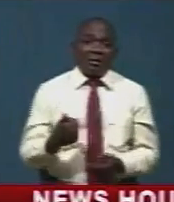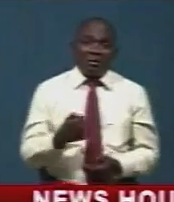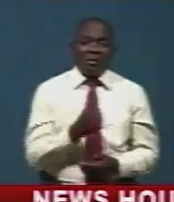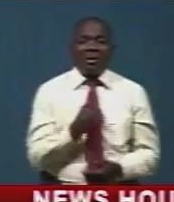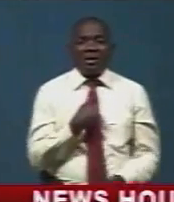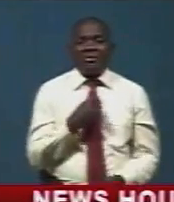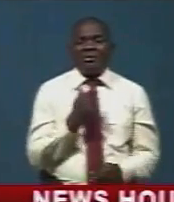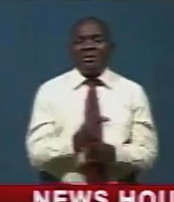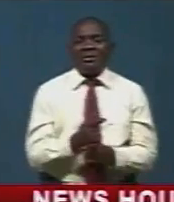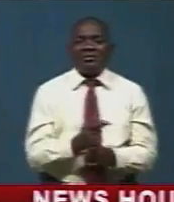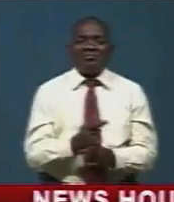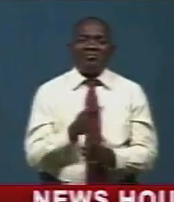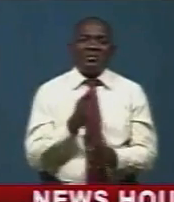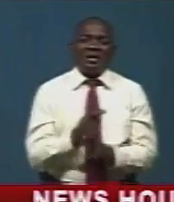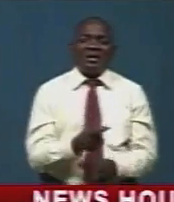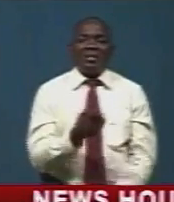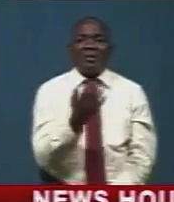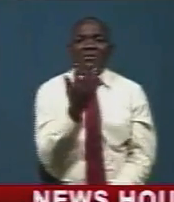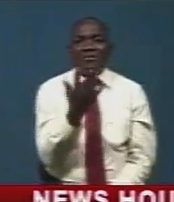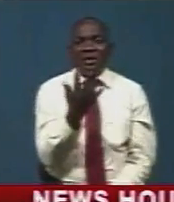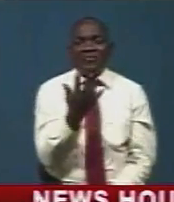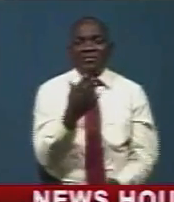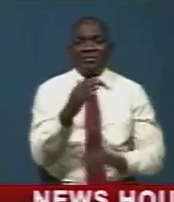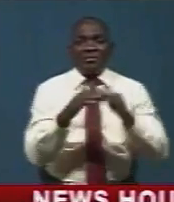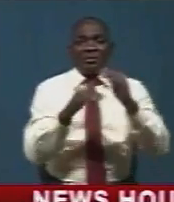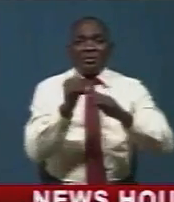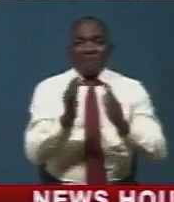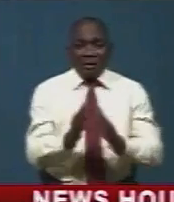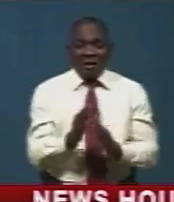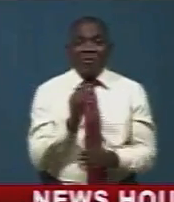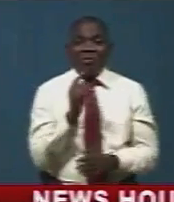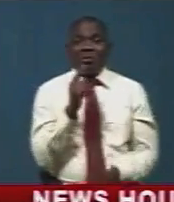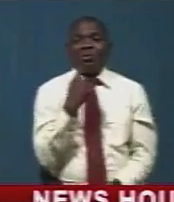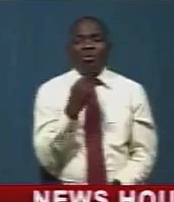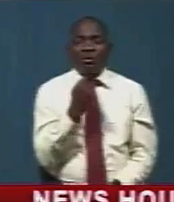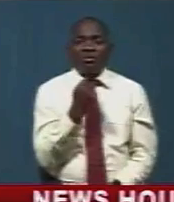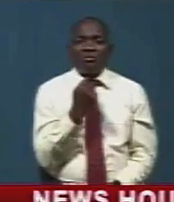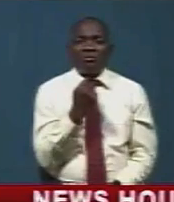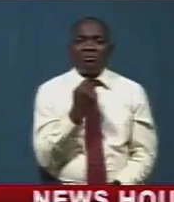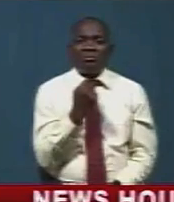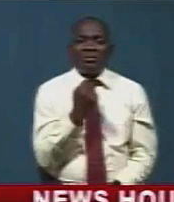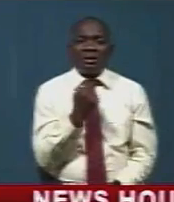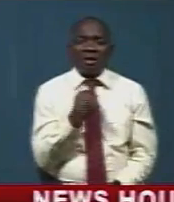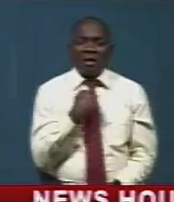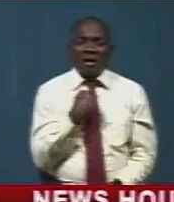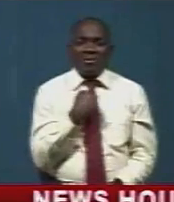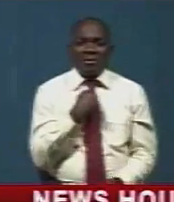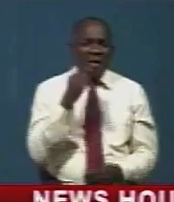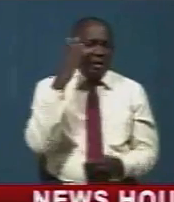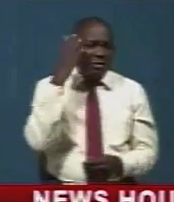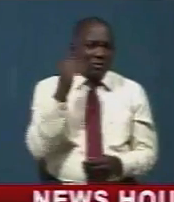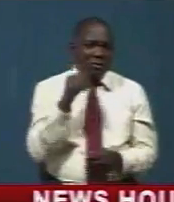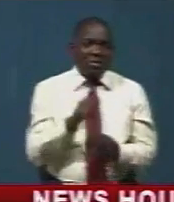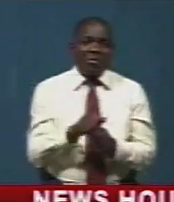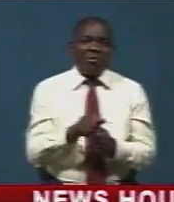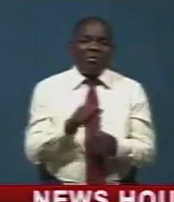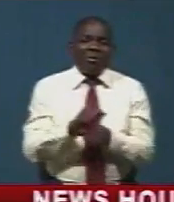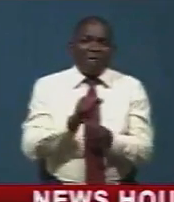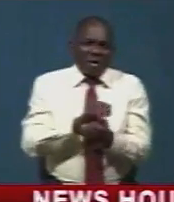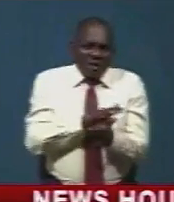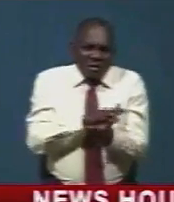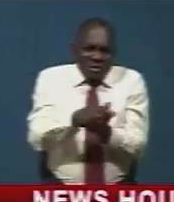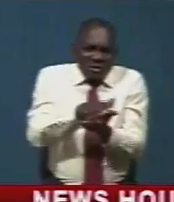only 5 contractors who have asphalt plant. So there is a lot